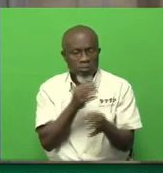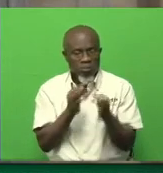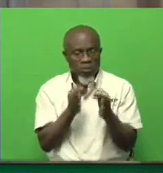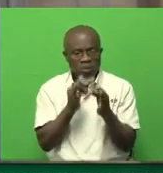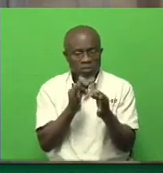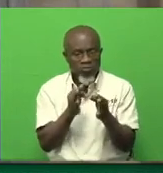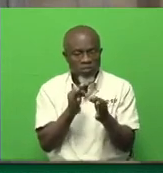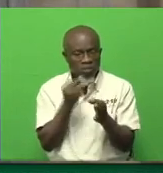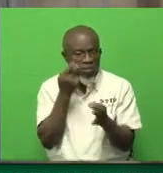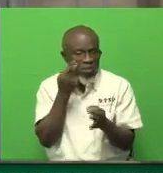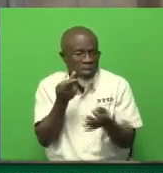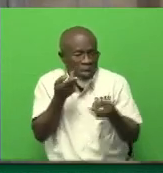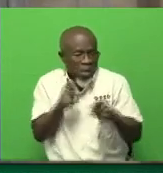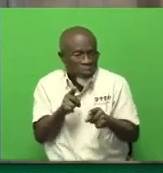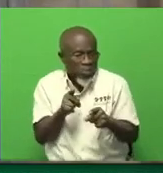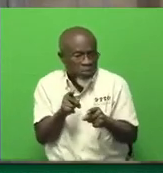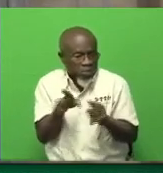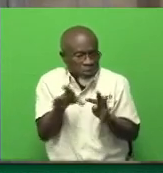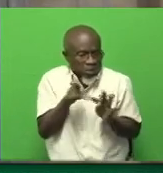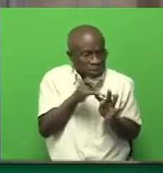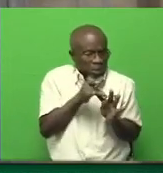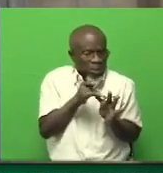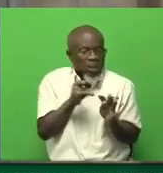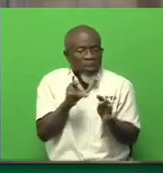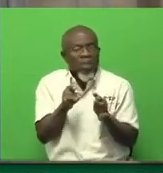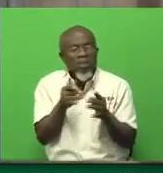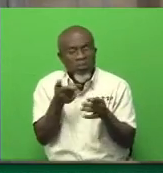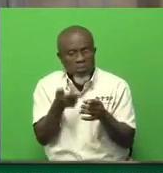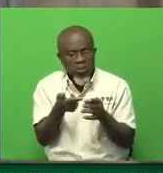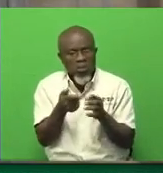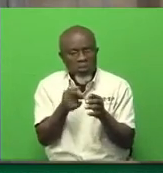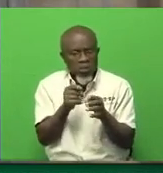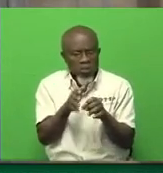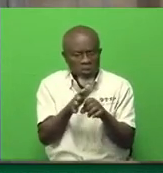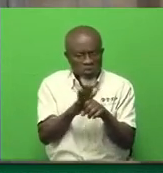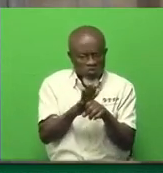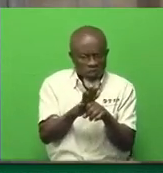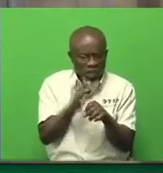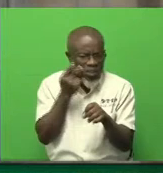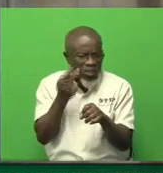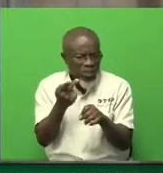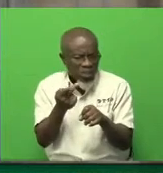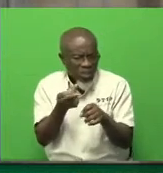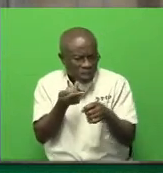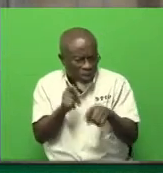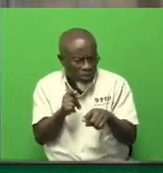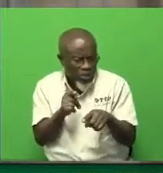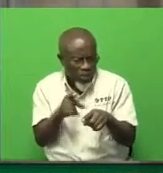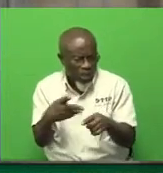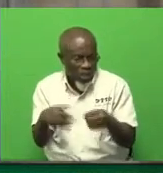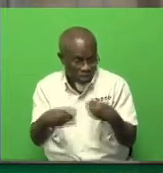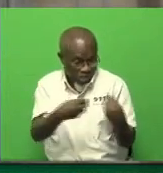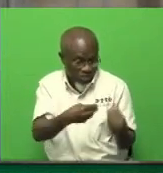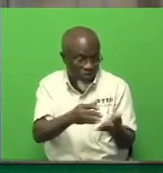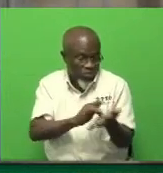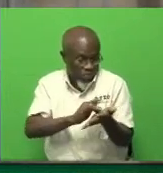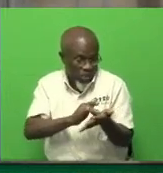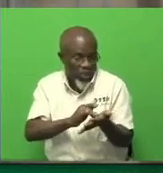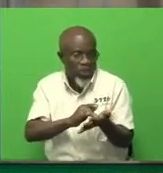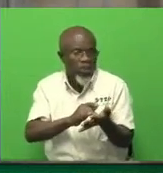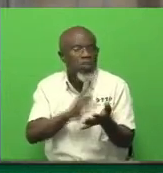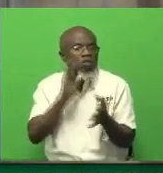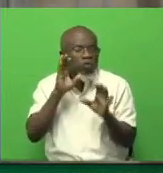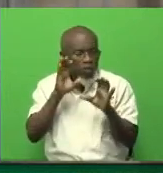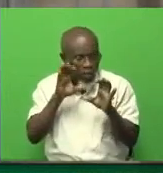symptoms in unvaccinated persons so four out of five unvaccinated persons in Trinidad and Tobago could